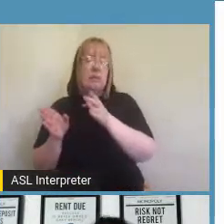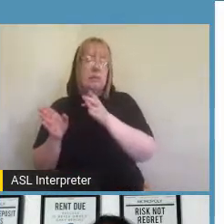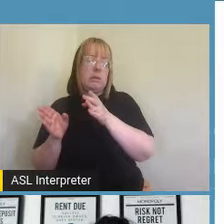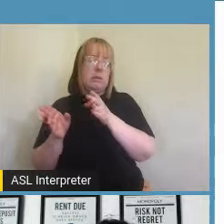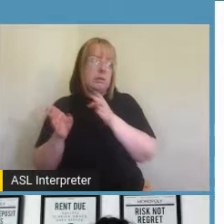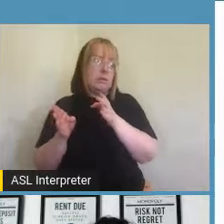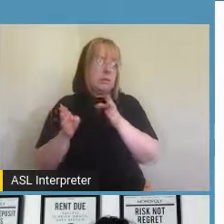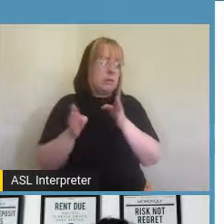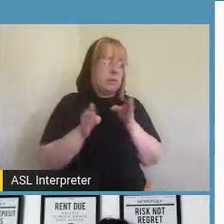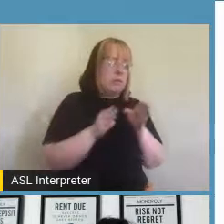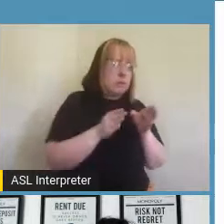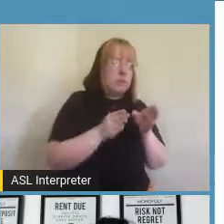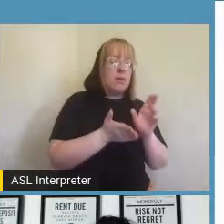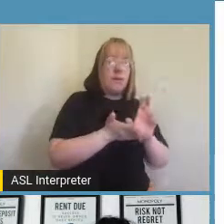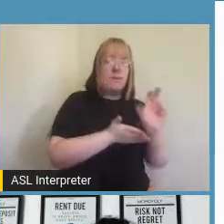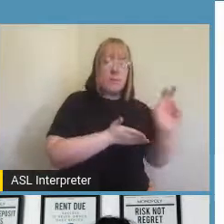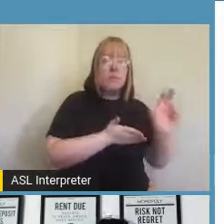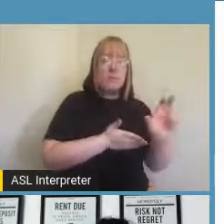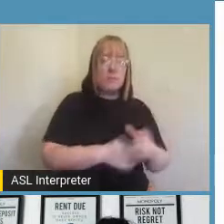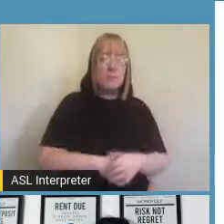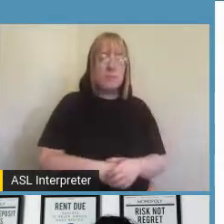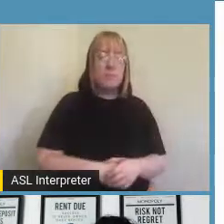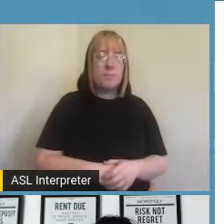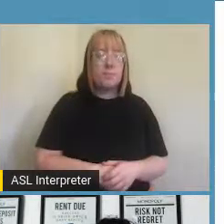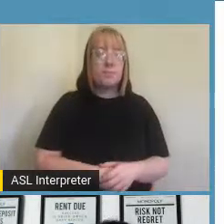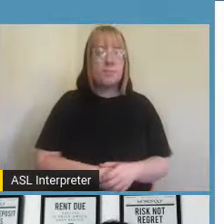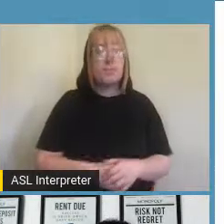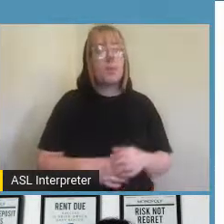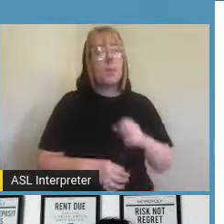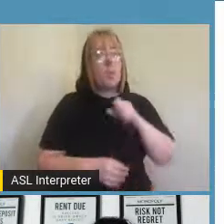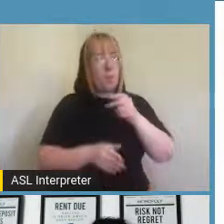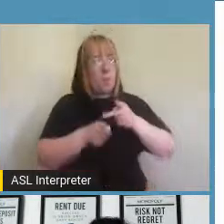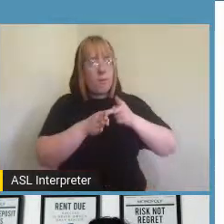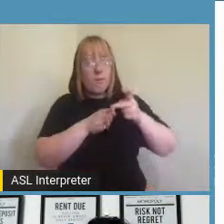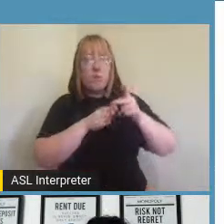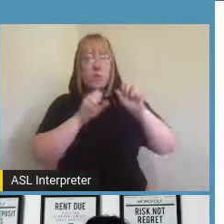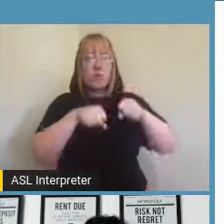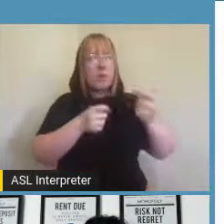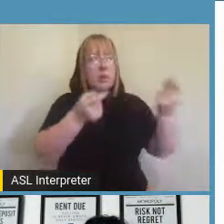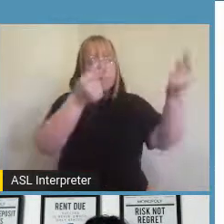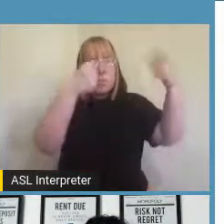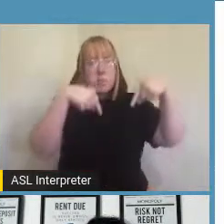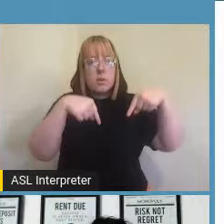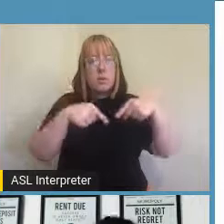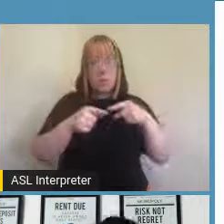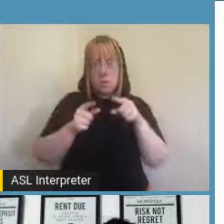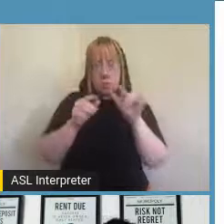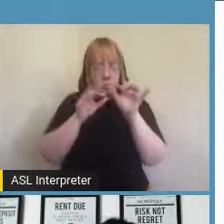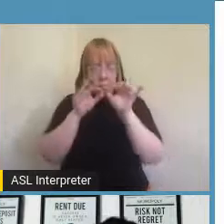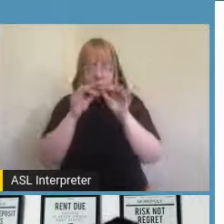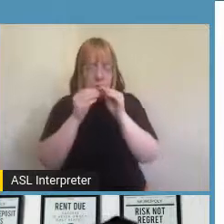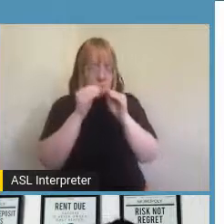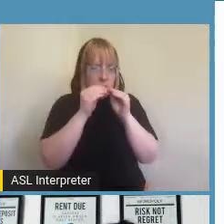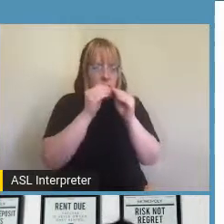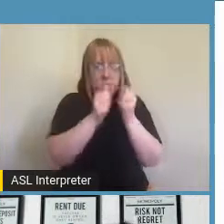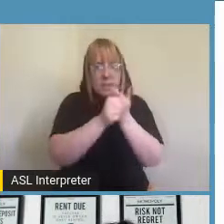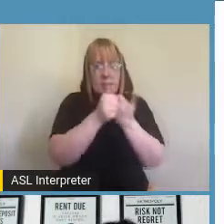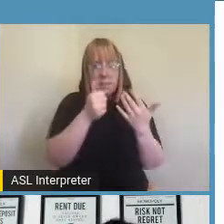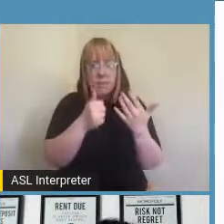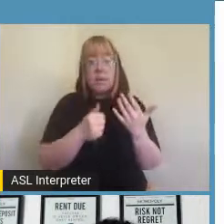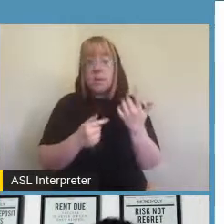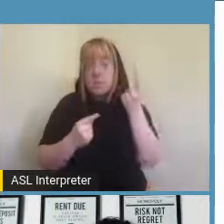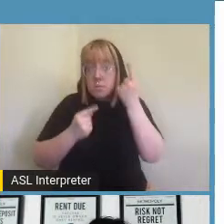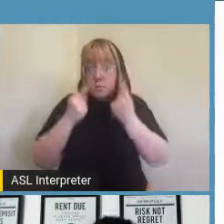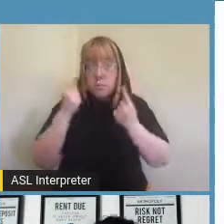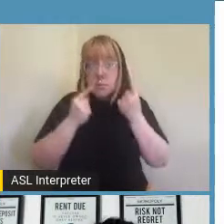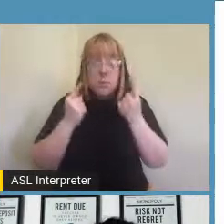And then, of course, you have the consistency because you have professionals who can come in and really ensure that your marketing brand is taken care of. But look, considerations, I'm